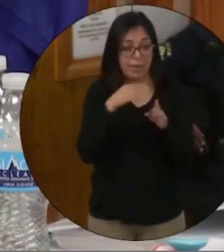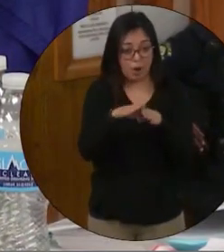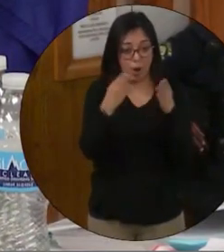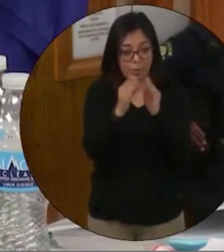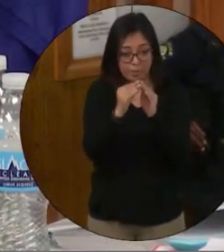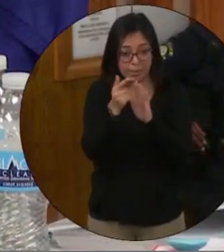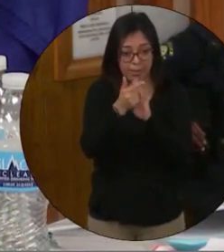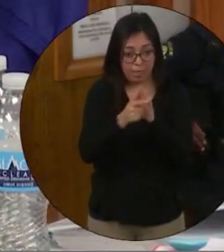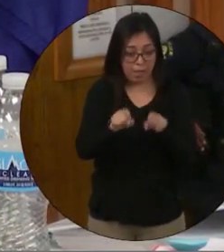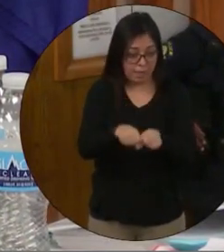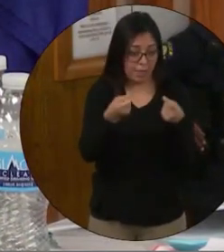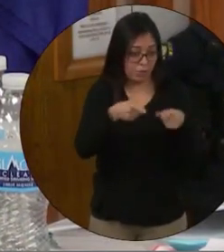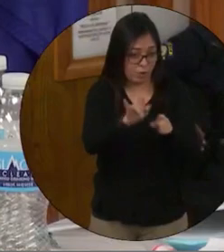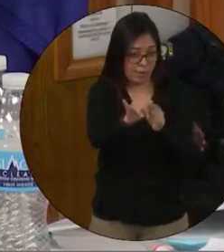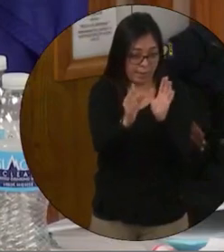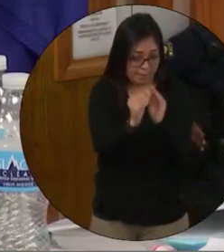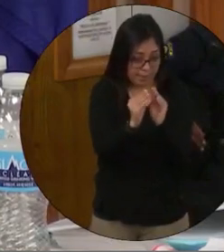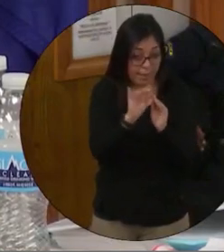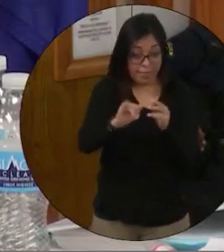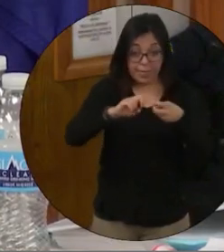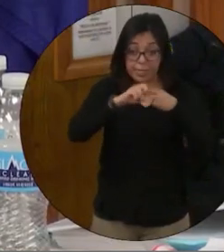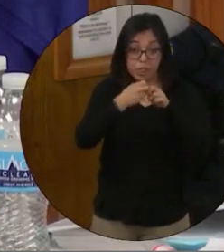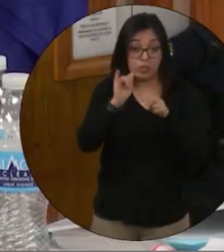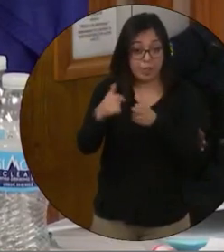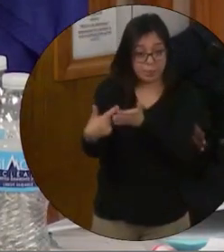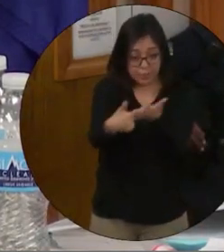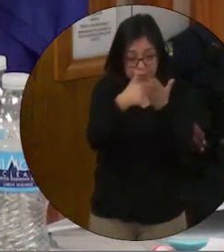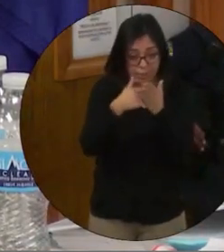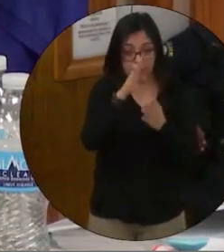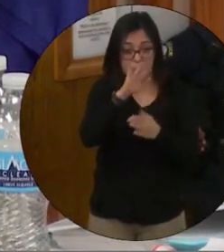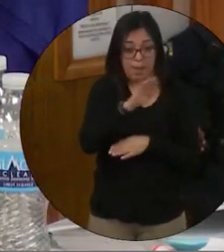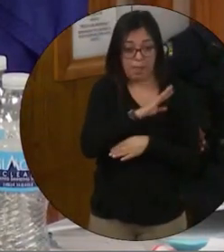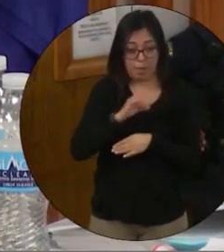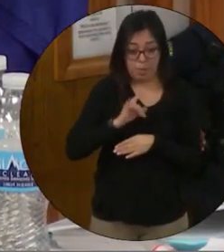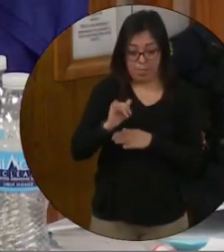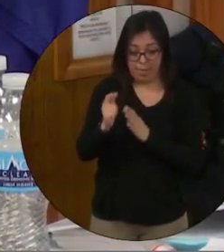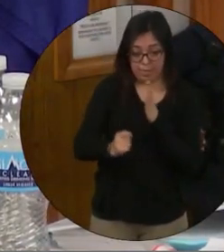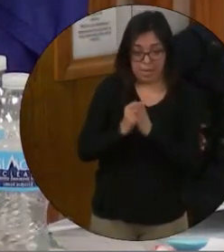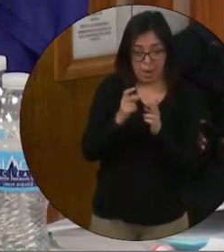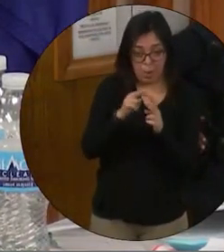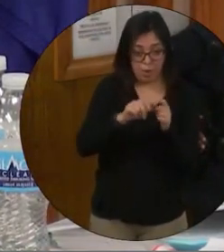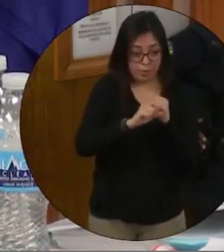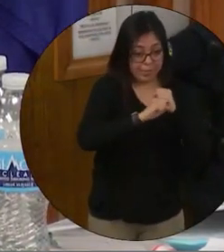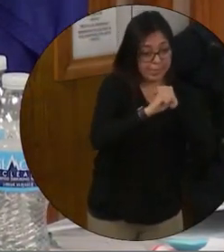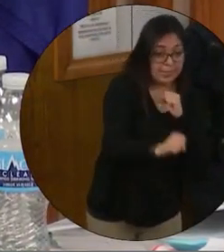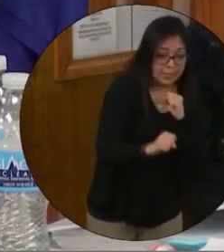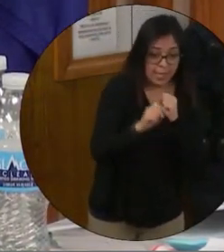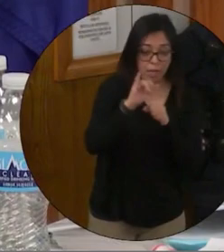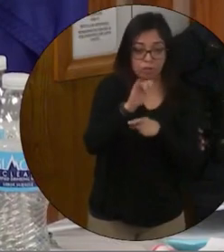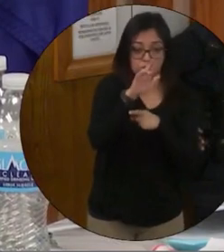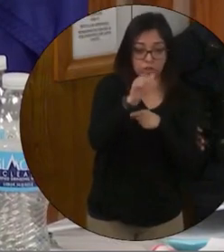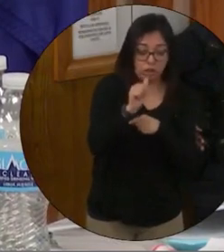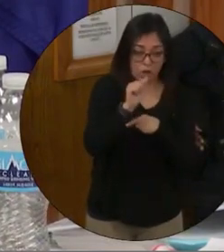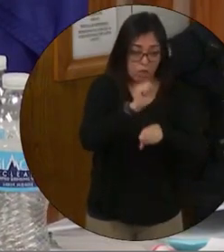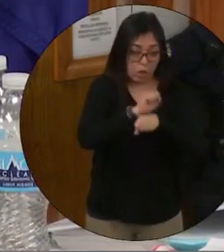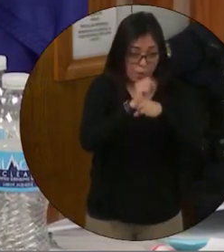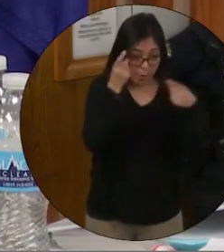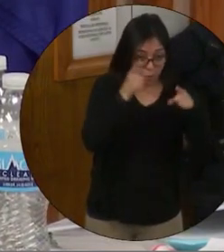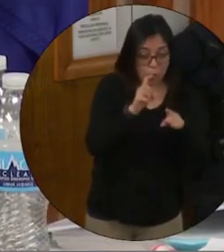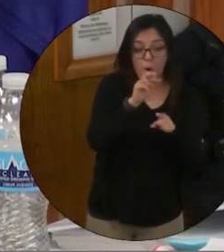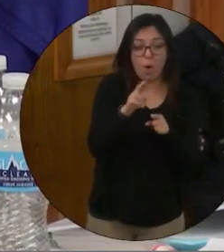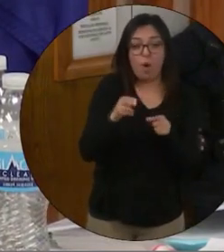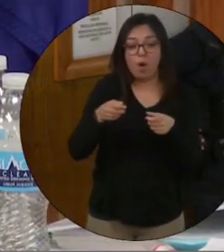law violation during that meeting. The issue that was being discussed by the board at that time was whether to extend Superintendent Jara's employment agreement or to allow